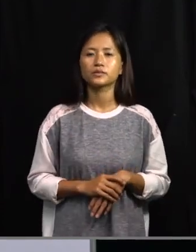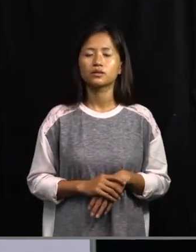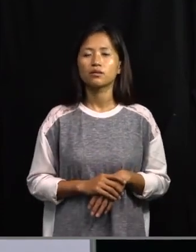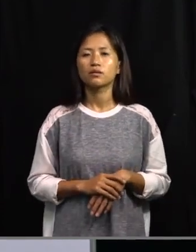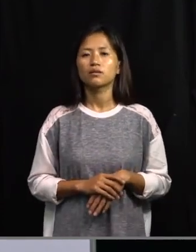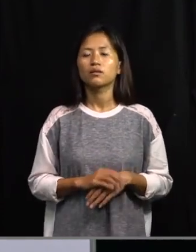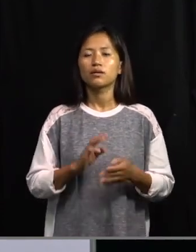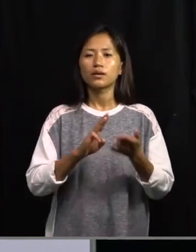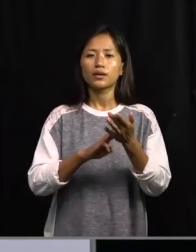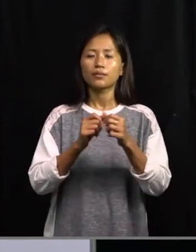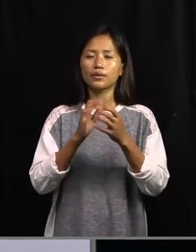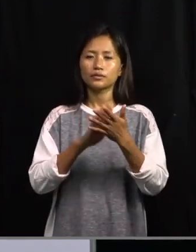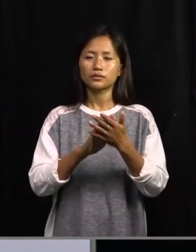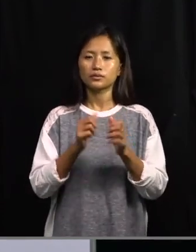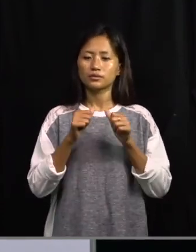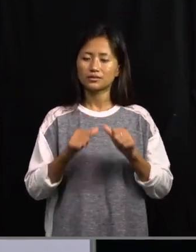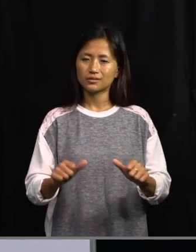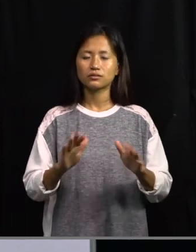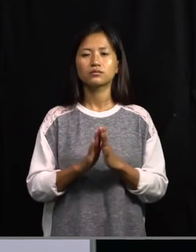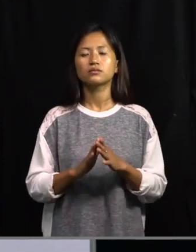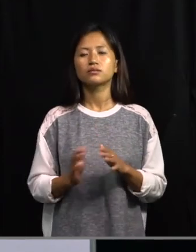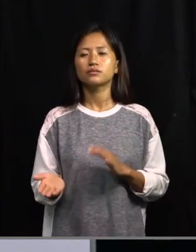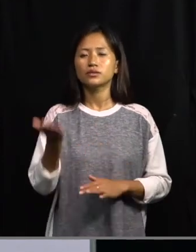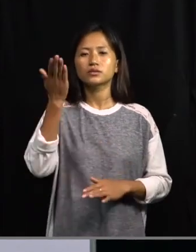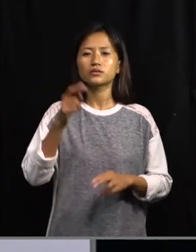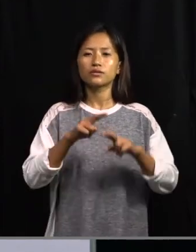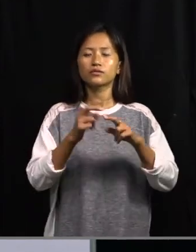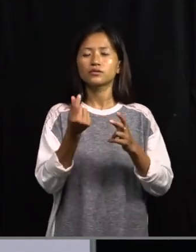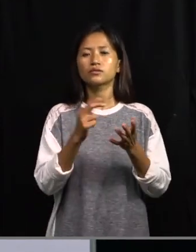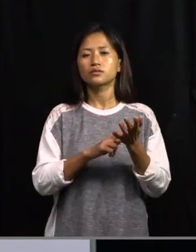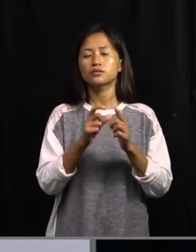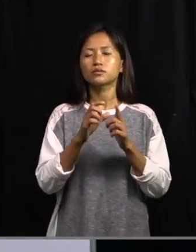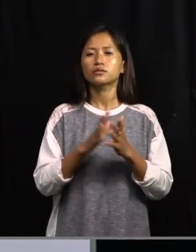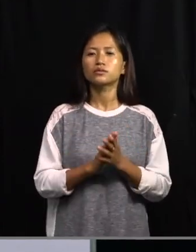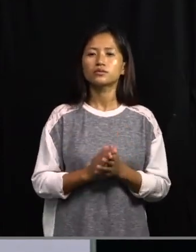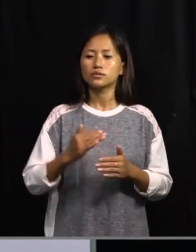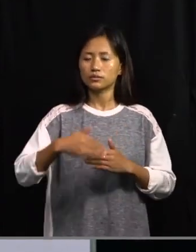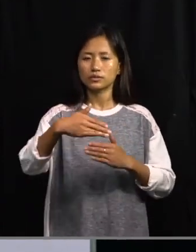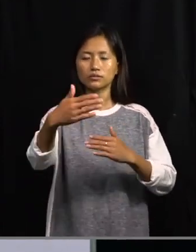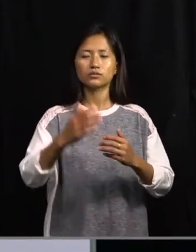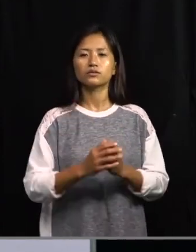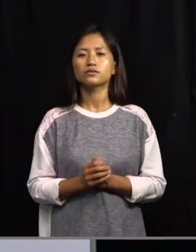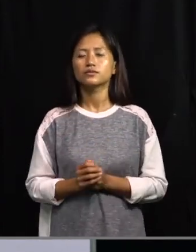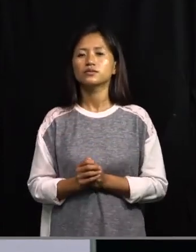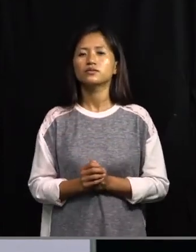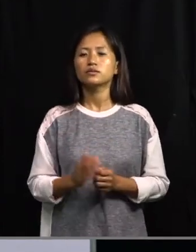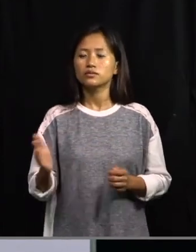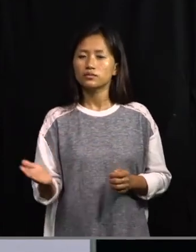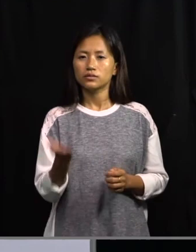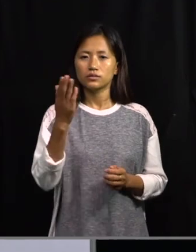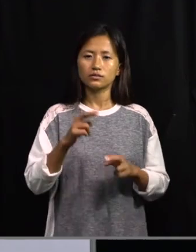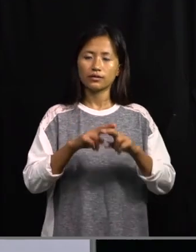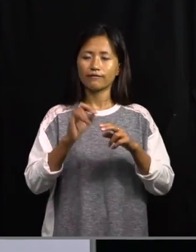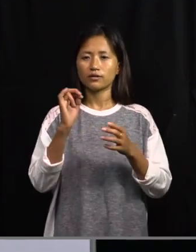the government still raise funds. But what I'm trying to tell you is, in the process of, you know, raising funds,